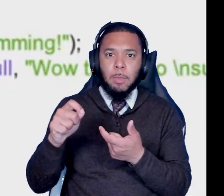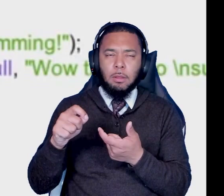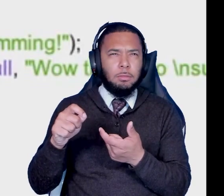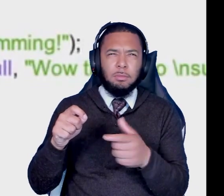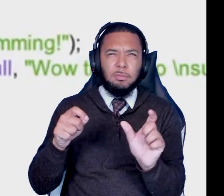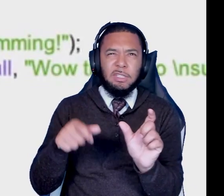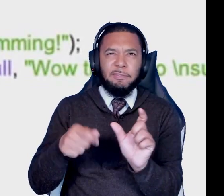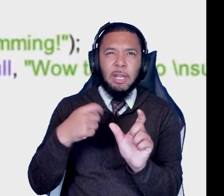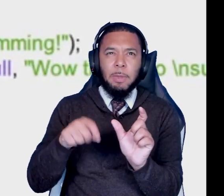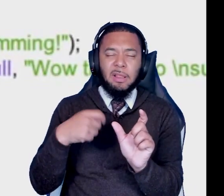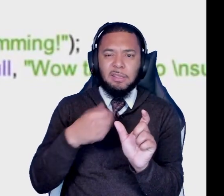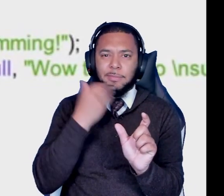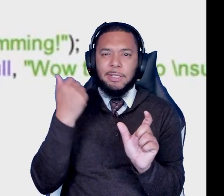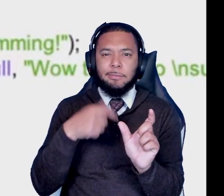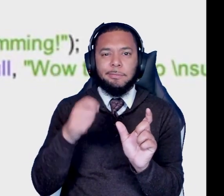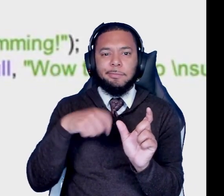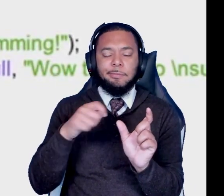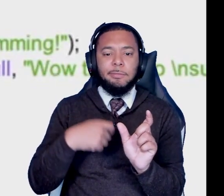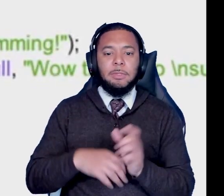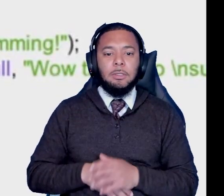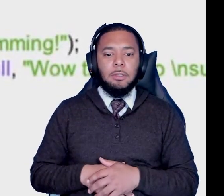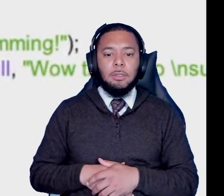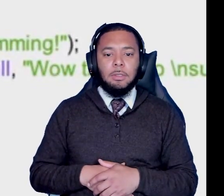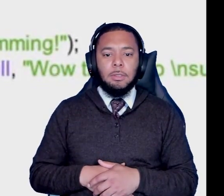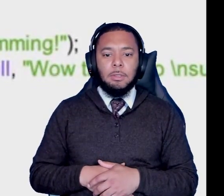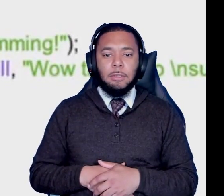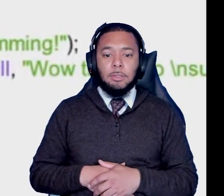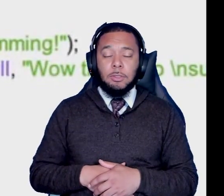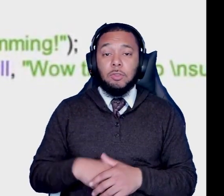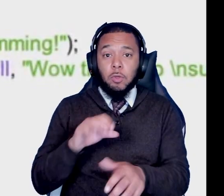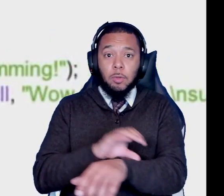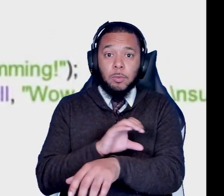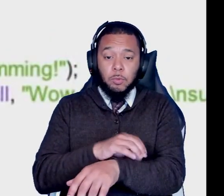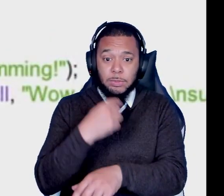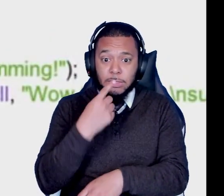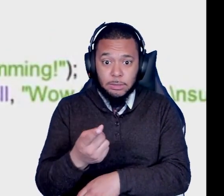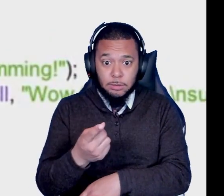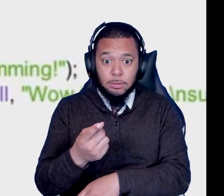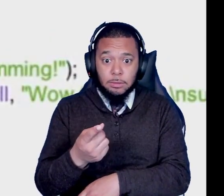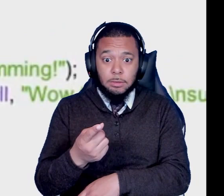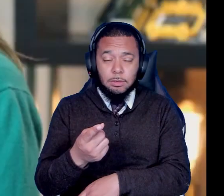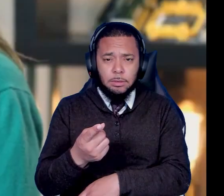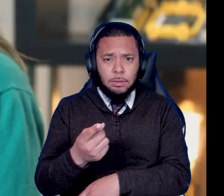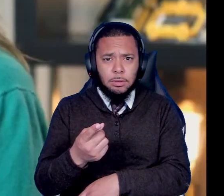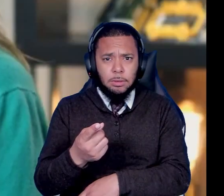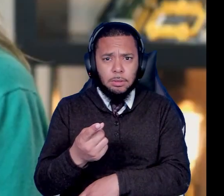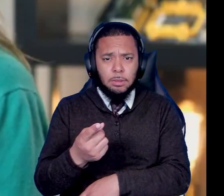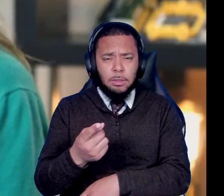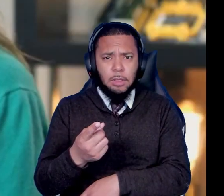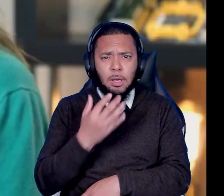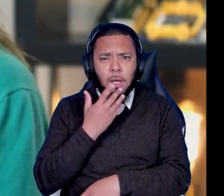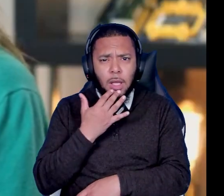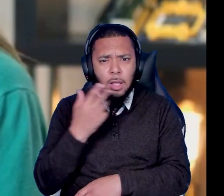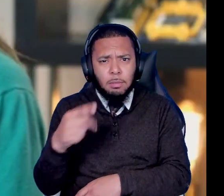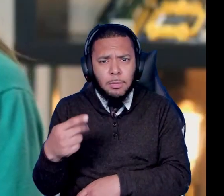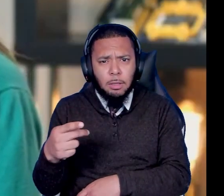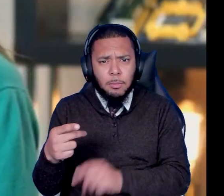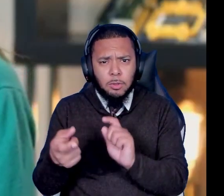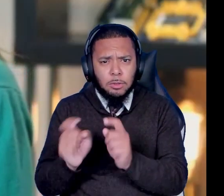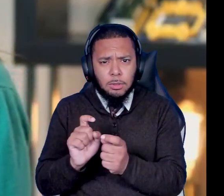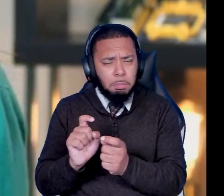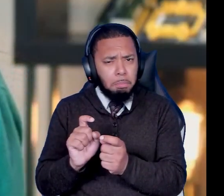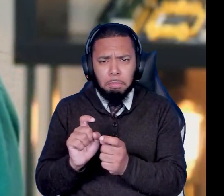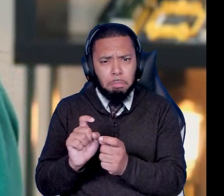computer string. That did not turn purple, but it is a